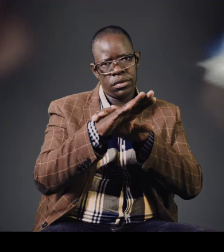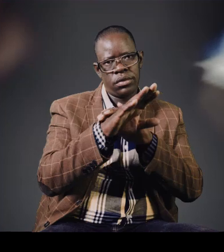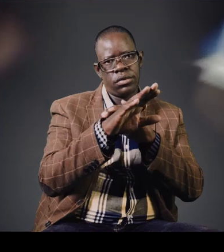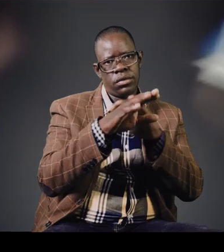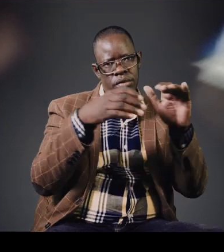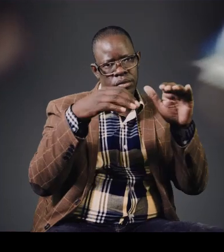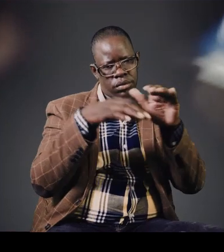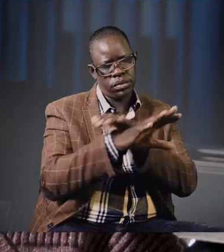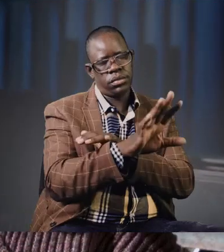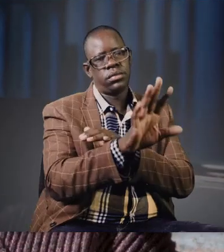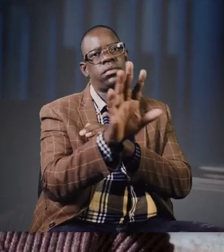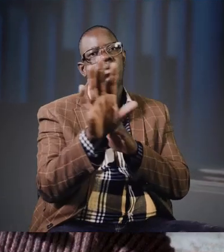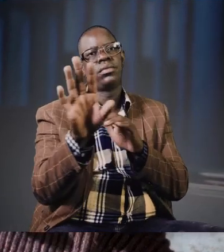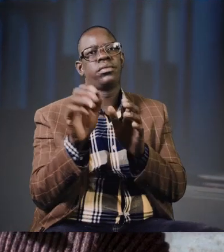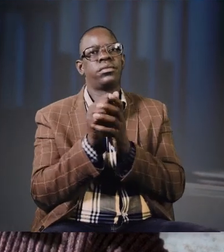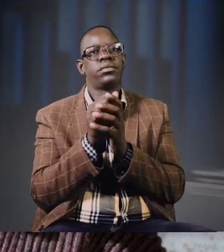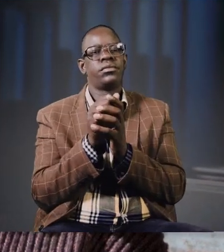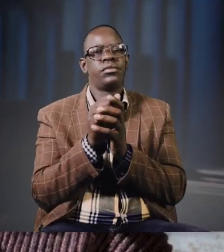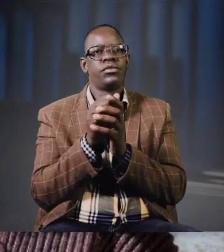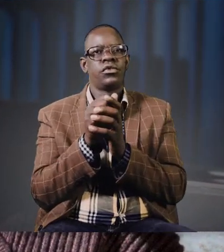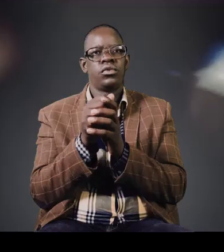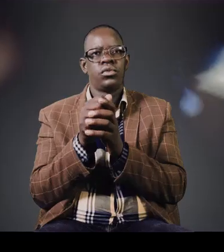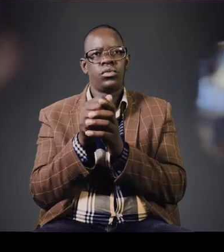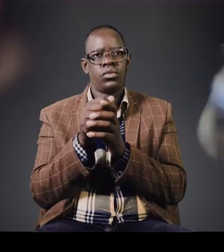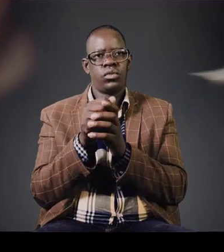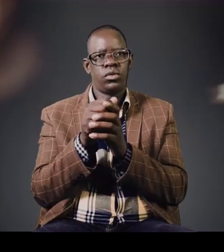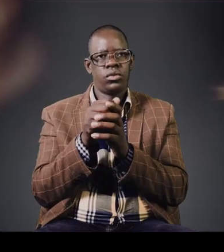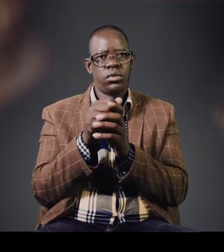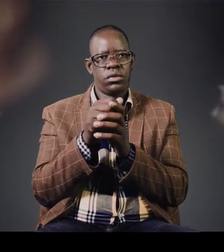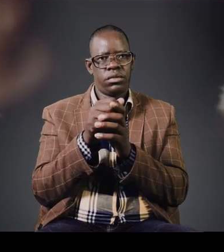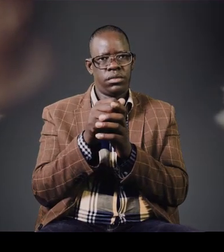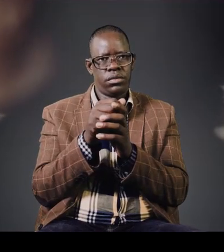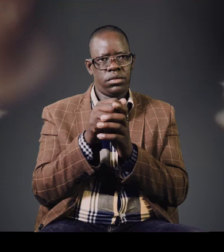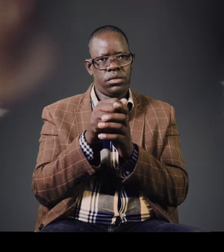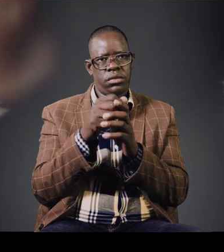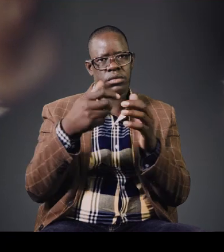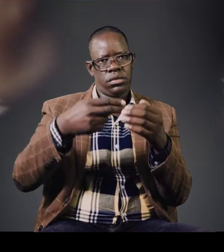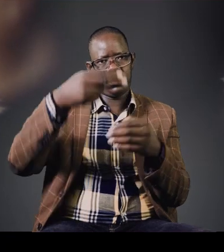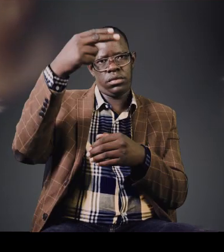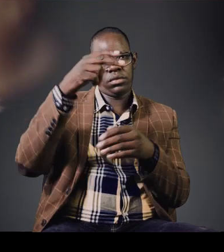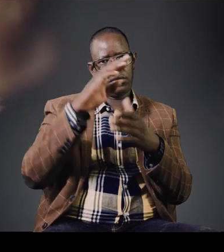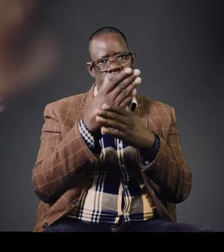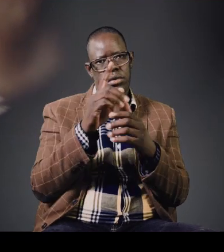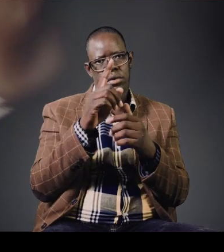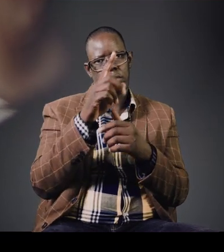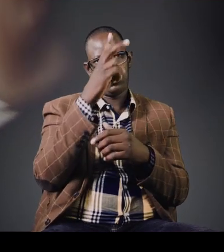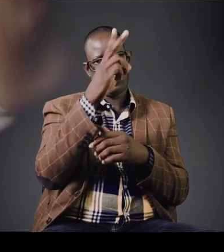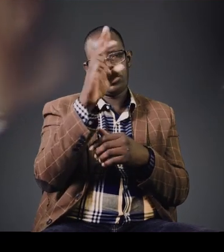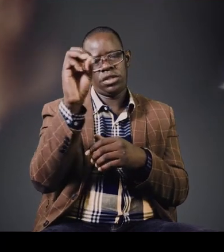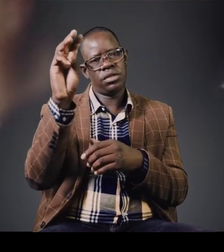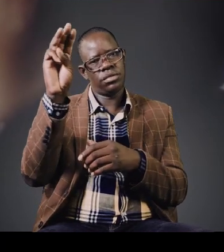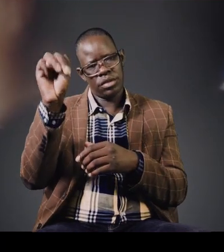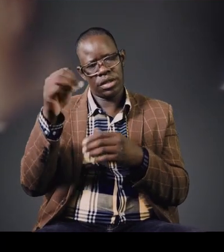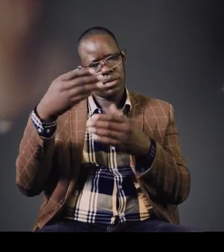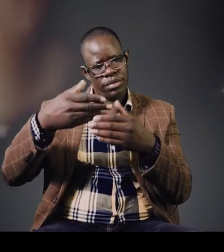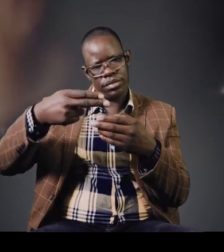wave slows down in speed. This in turn causes the top of the wave to rise up in height, sometimes up to 20 meters or even